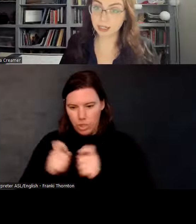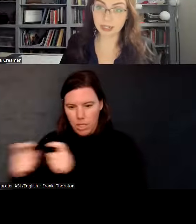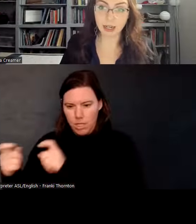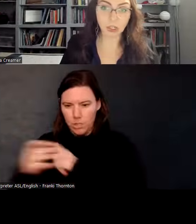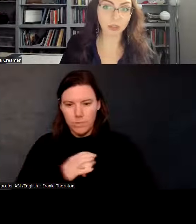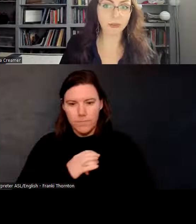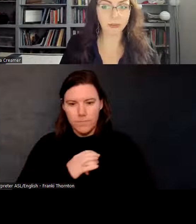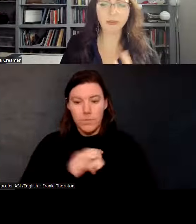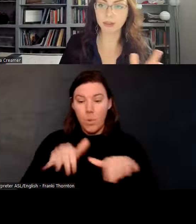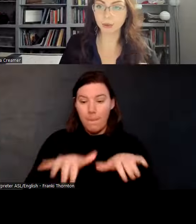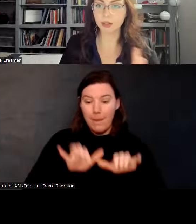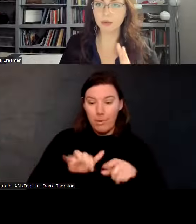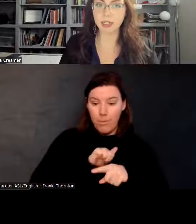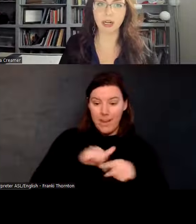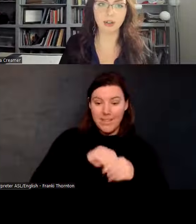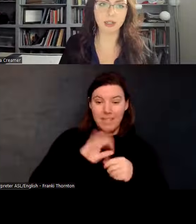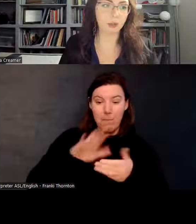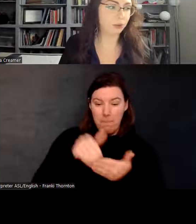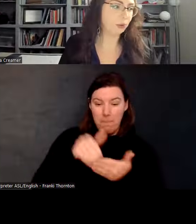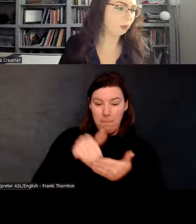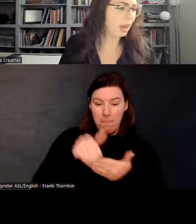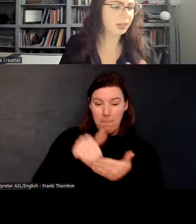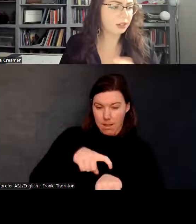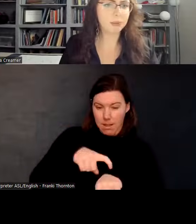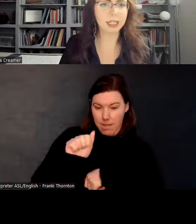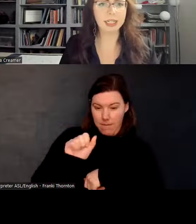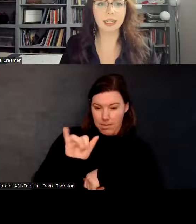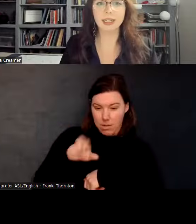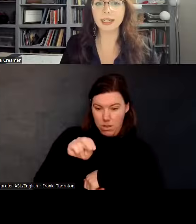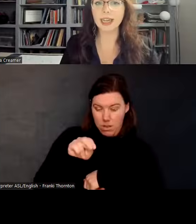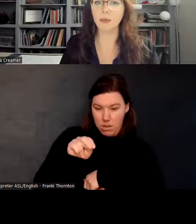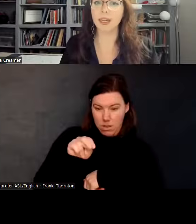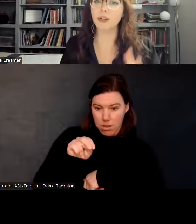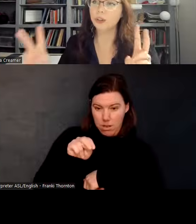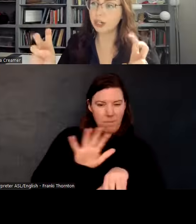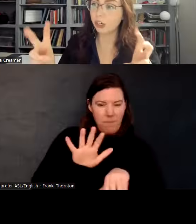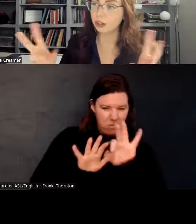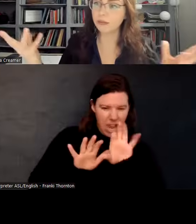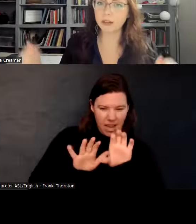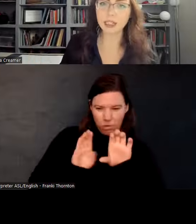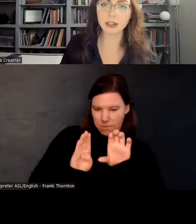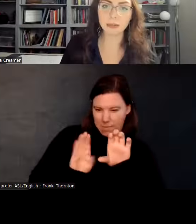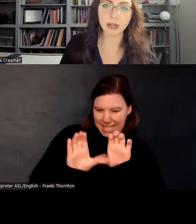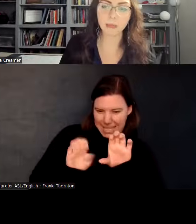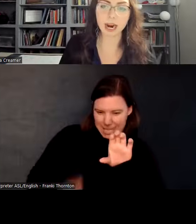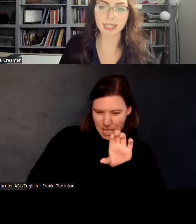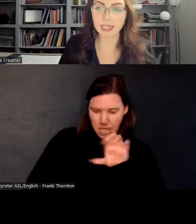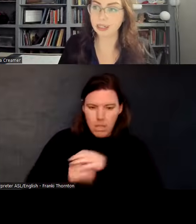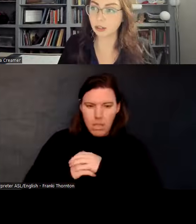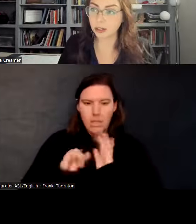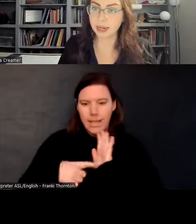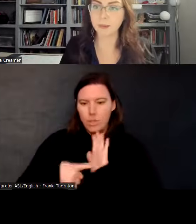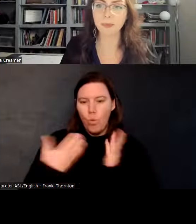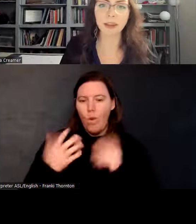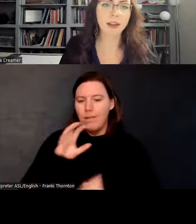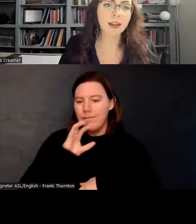Middle Assyrian Ashur from roughly, of course, 1400 to 900 BCE indicate what traditional Assyrian burial practices